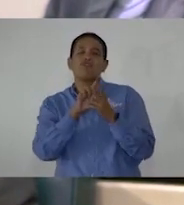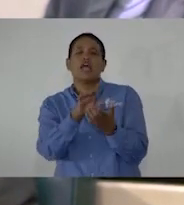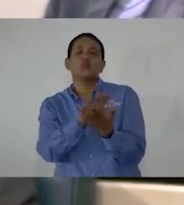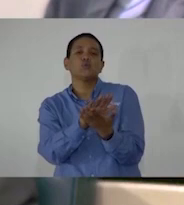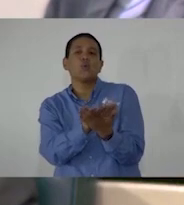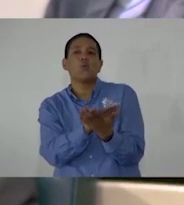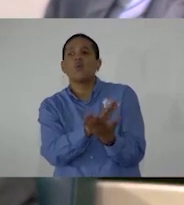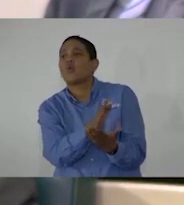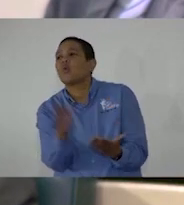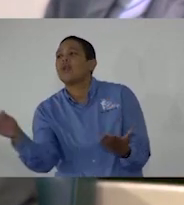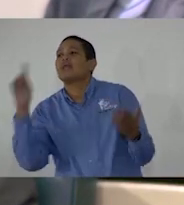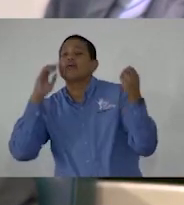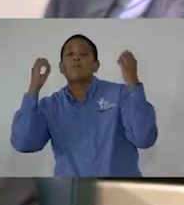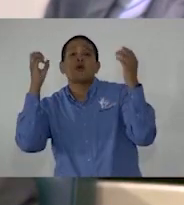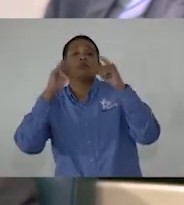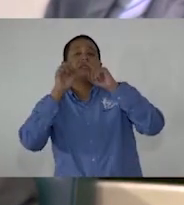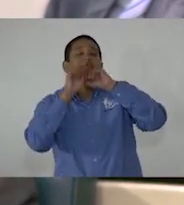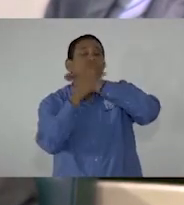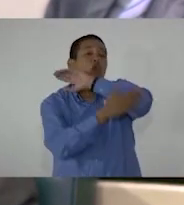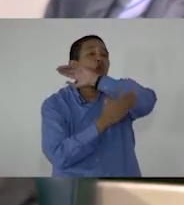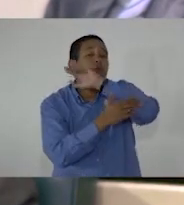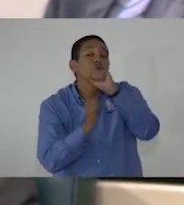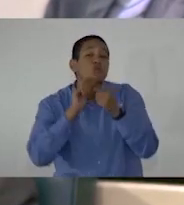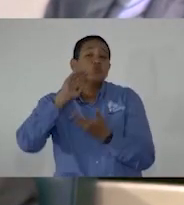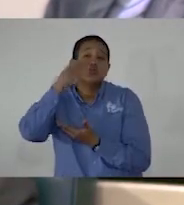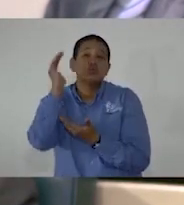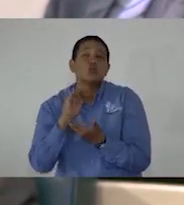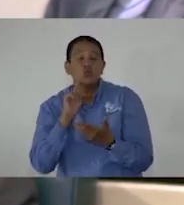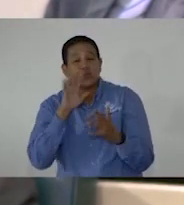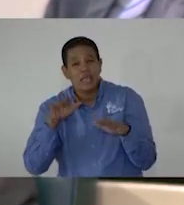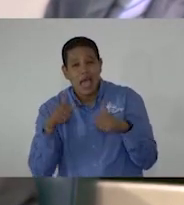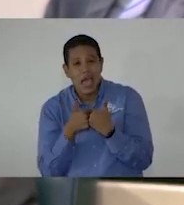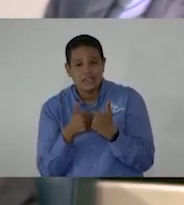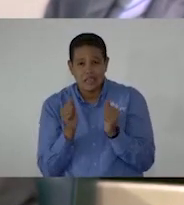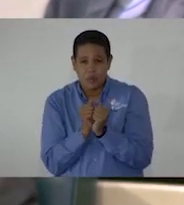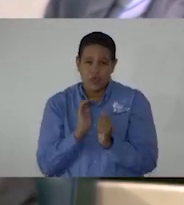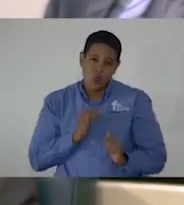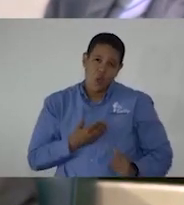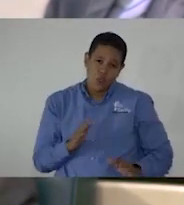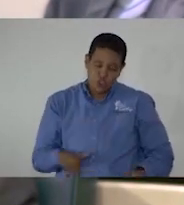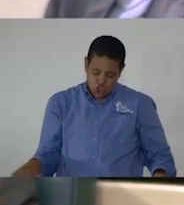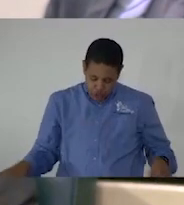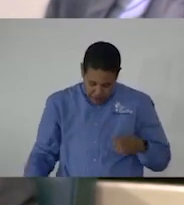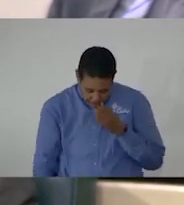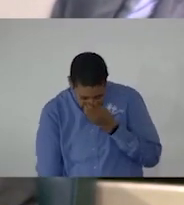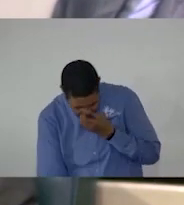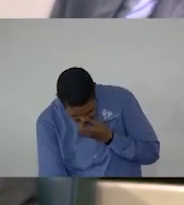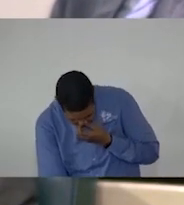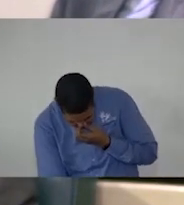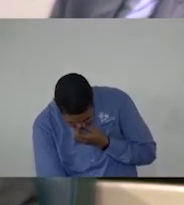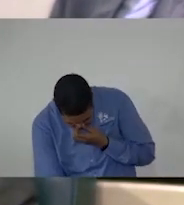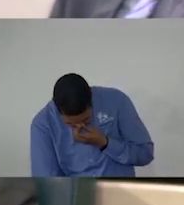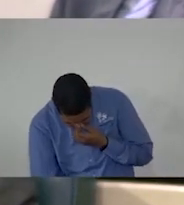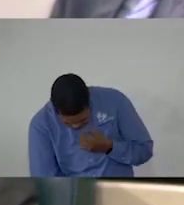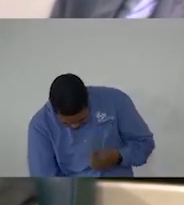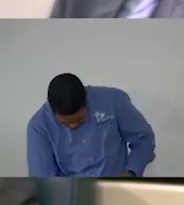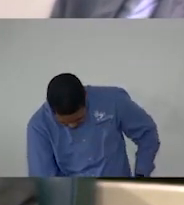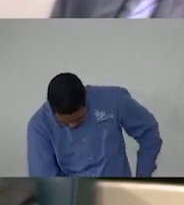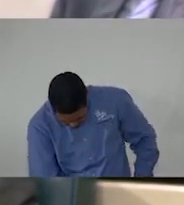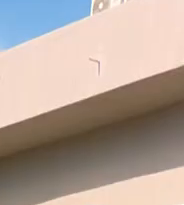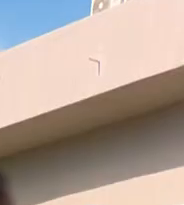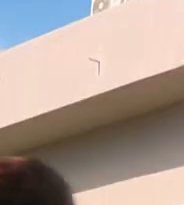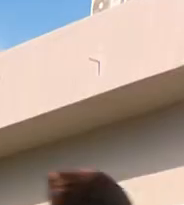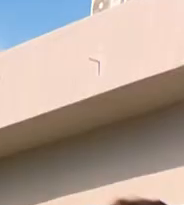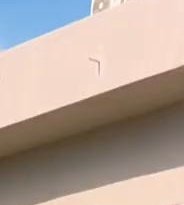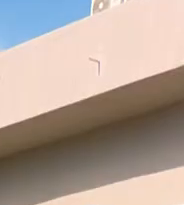schools in multiple communities to reduce accidents with our children. Over 7,000 persons will